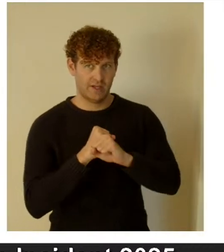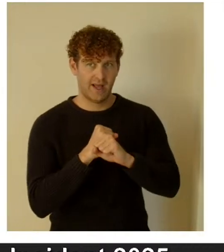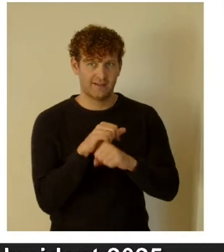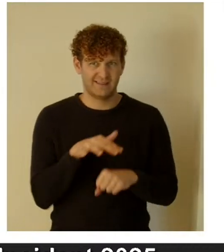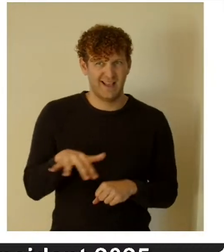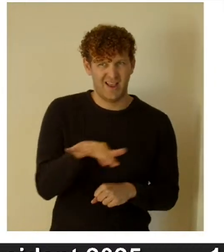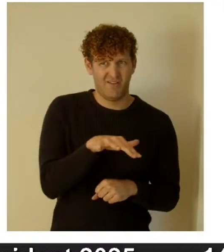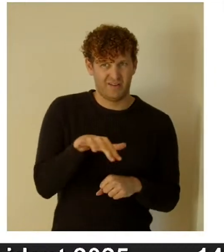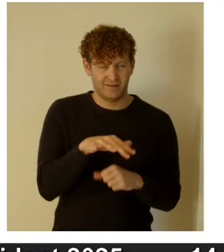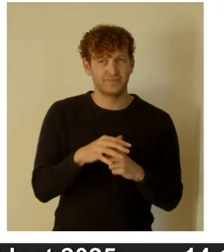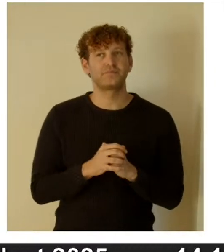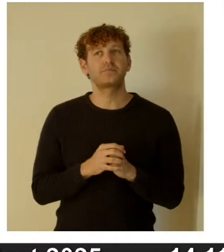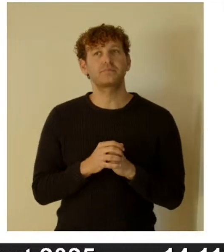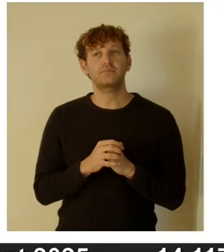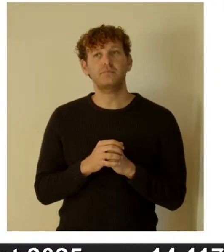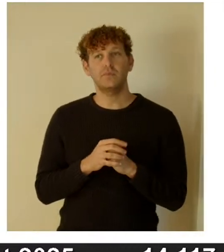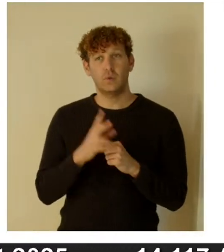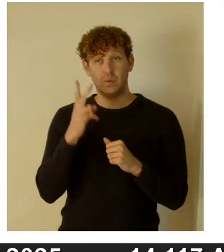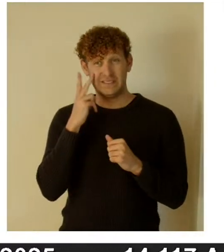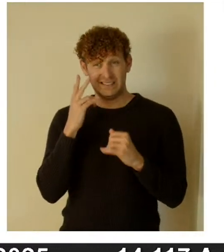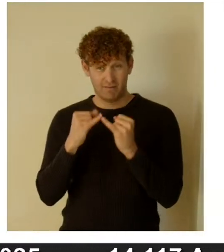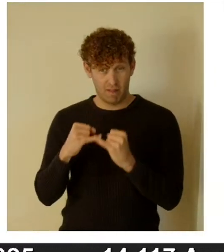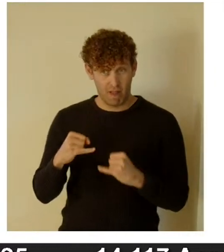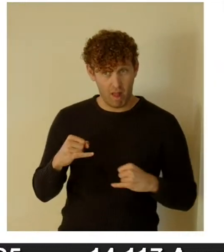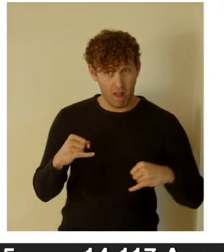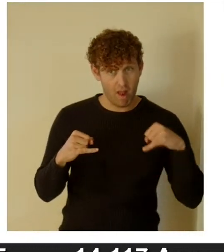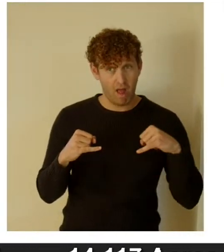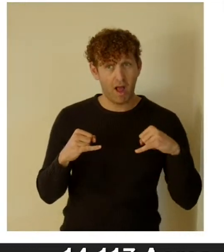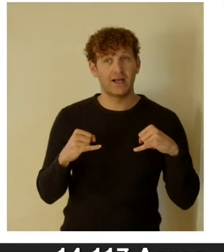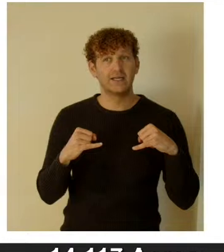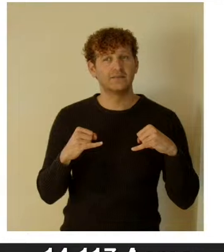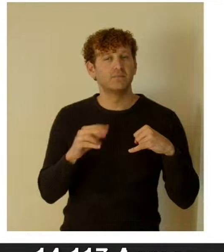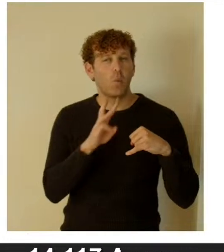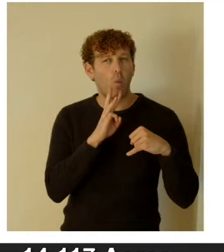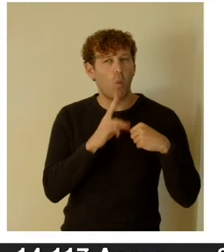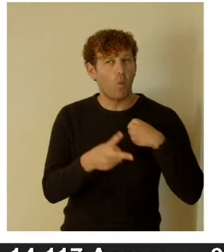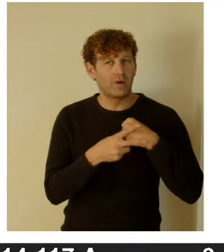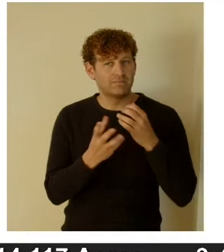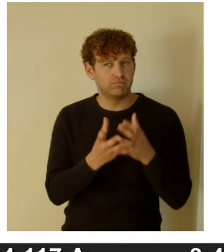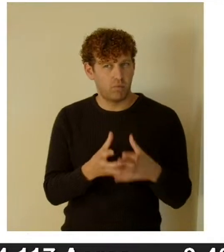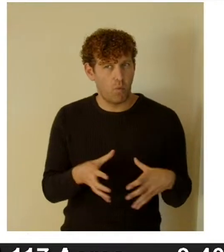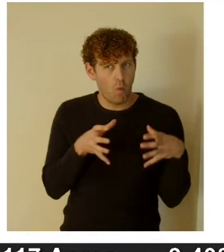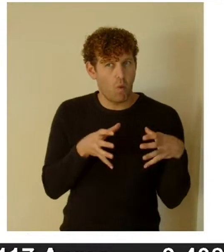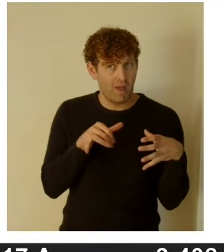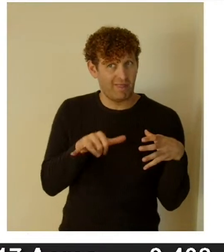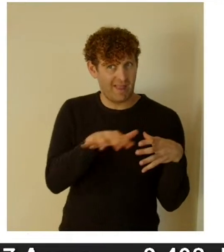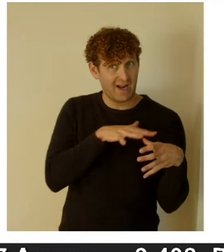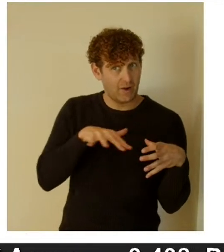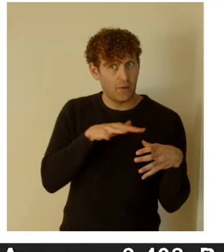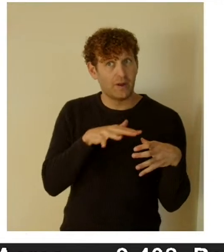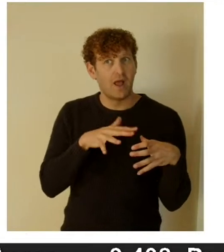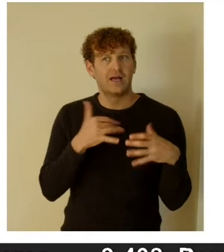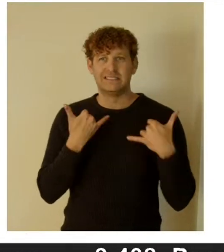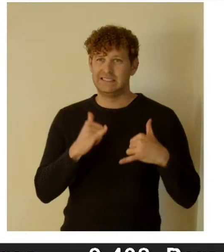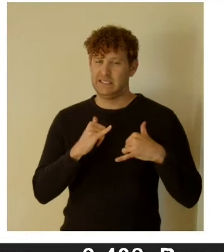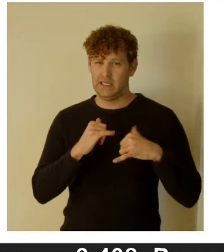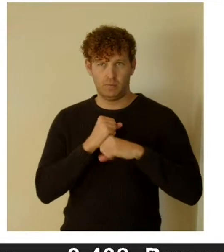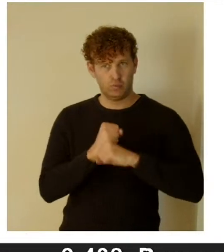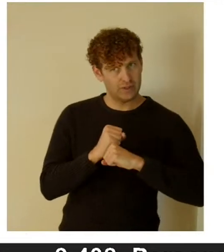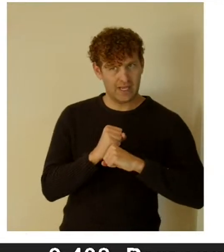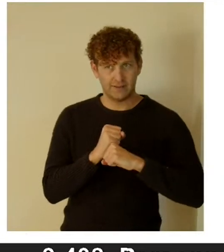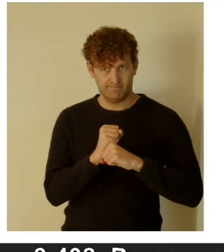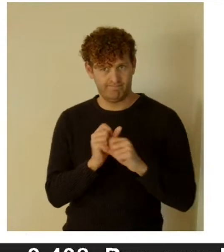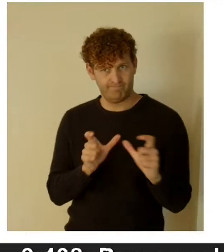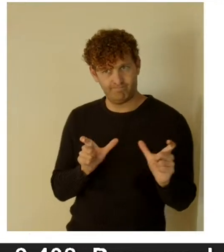As you come across here down towards the reservoir, down the east side of the fire here, crews continue to mop up and secure in that location. The fire